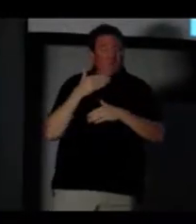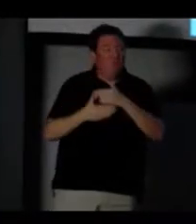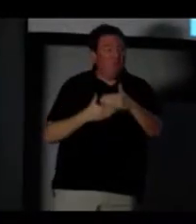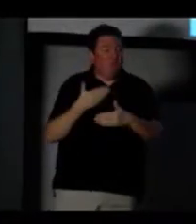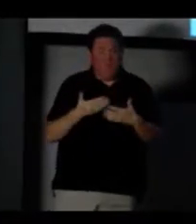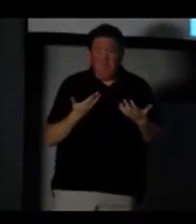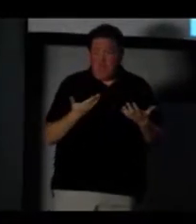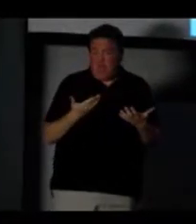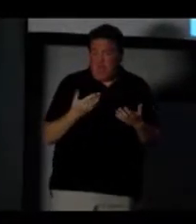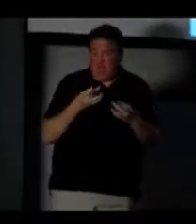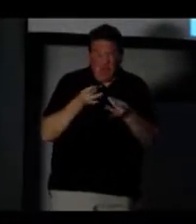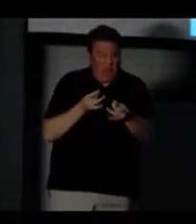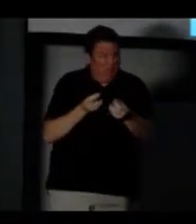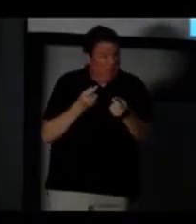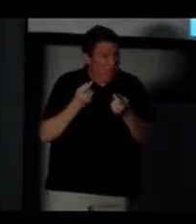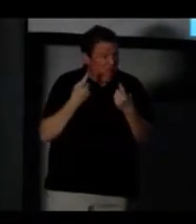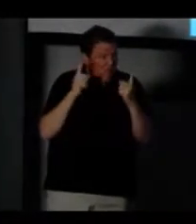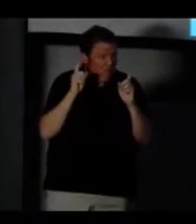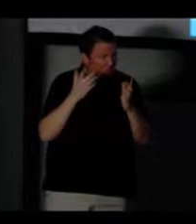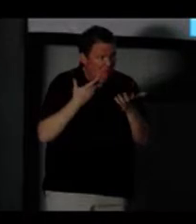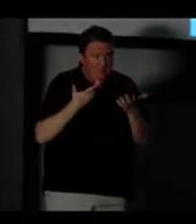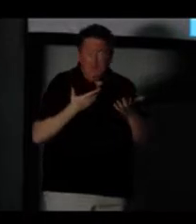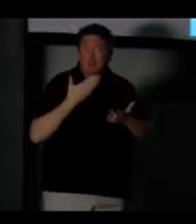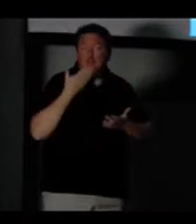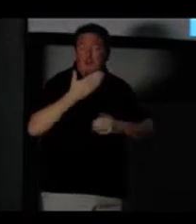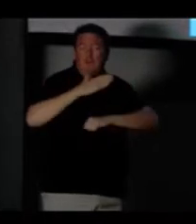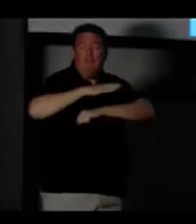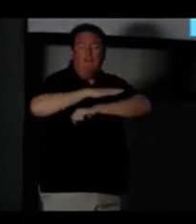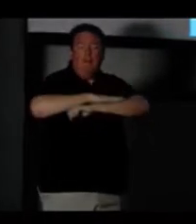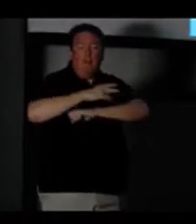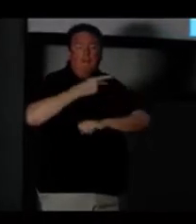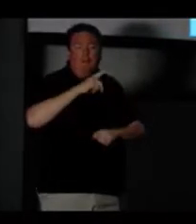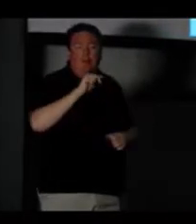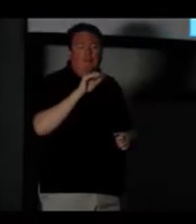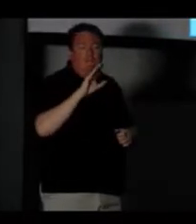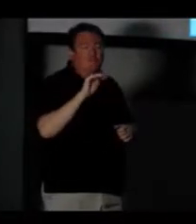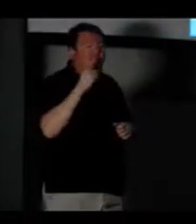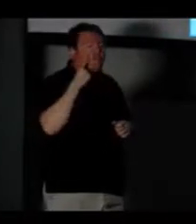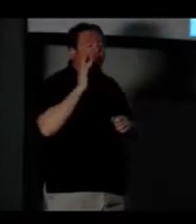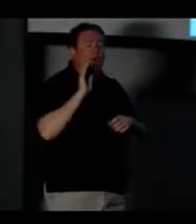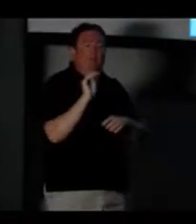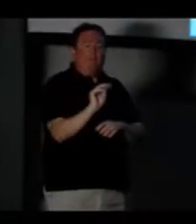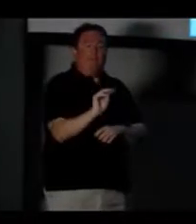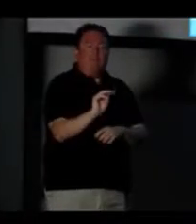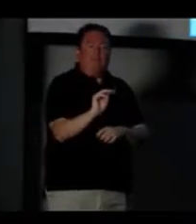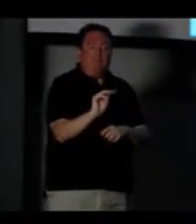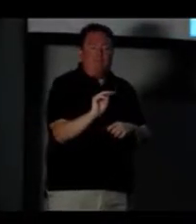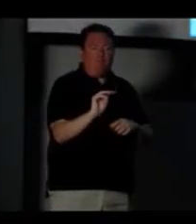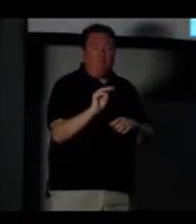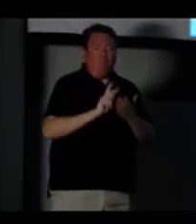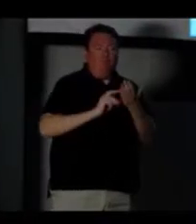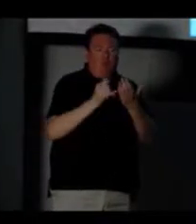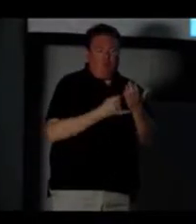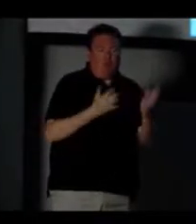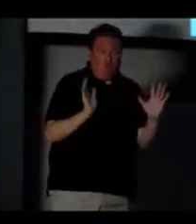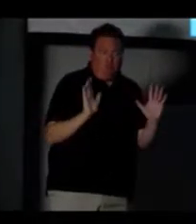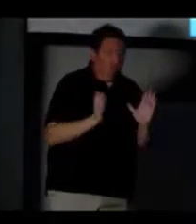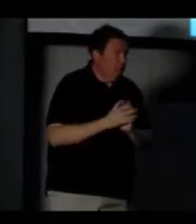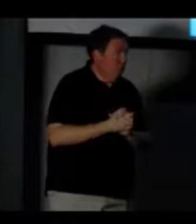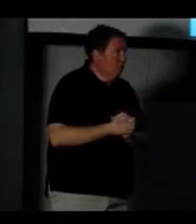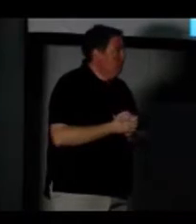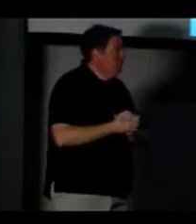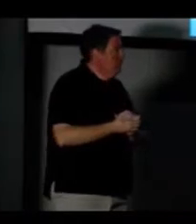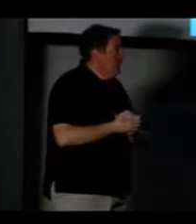well. It's a great platform, at least for medium-sized projects. Today, there's